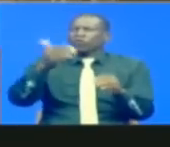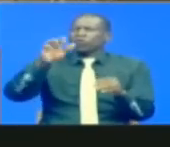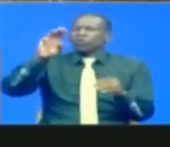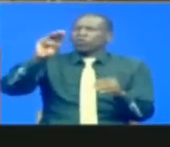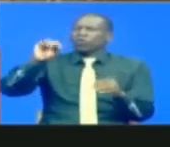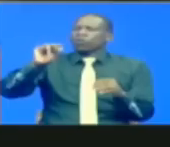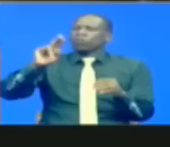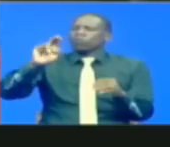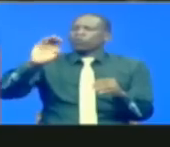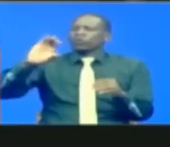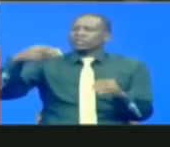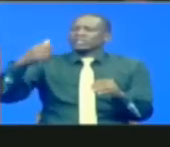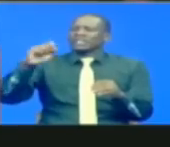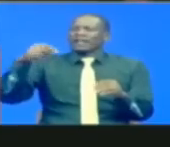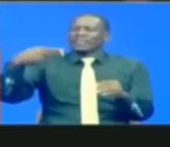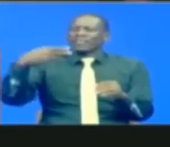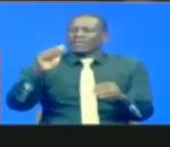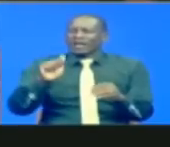Kiambu County.